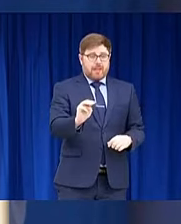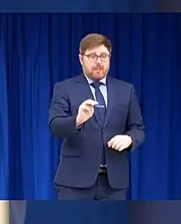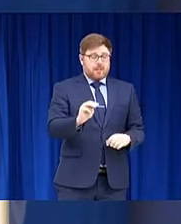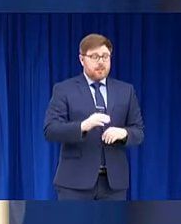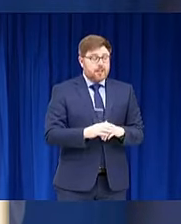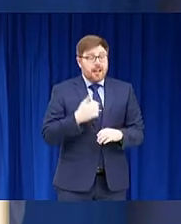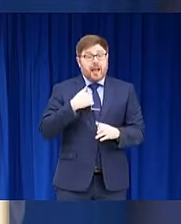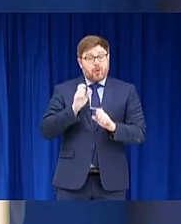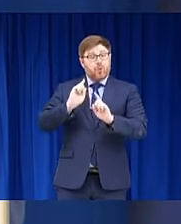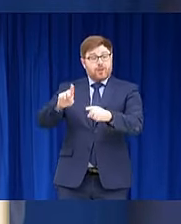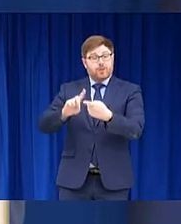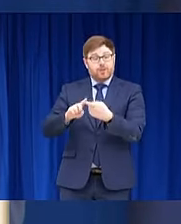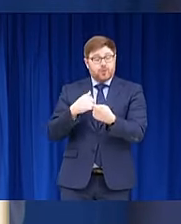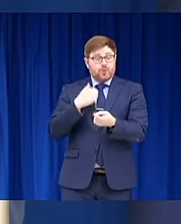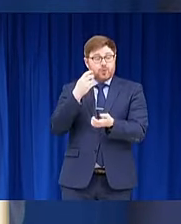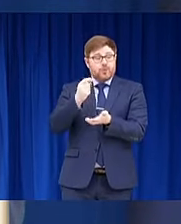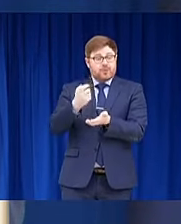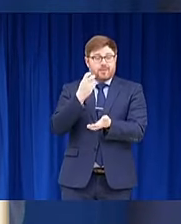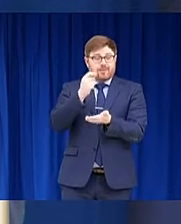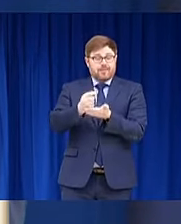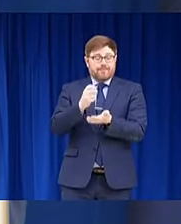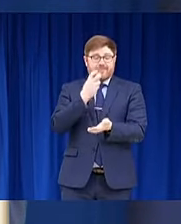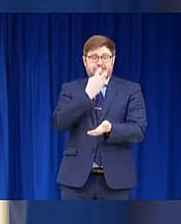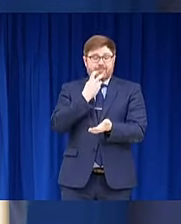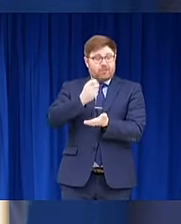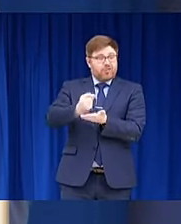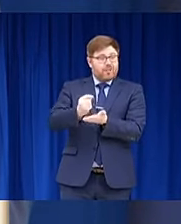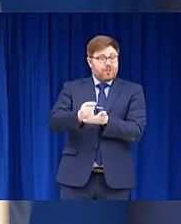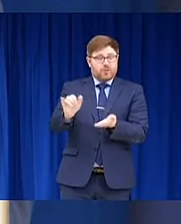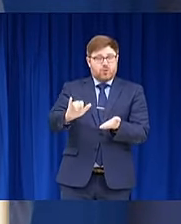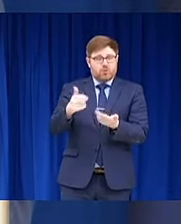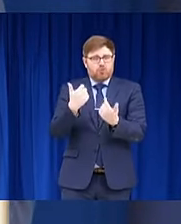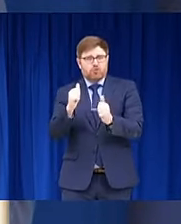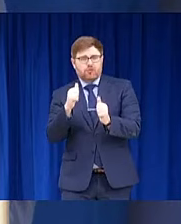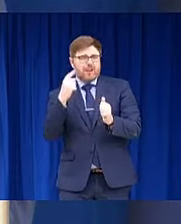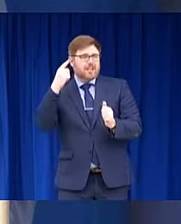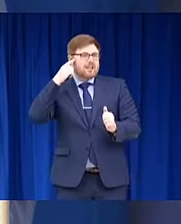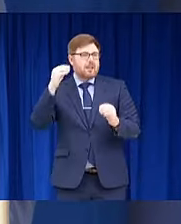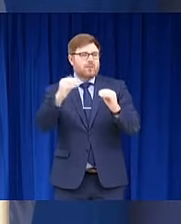pathology to learn to speak like this. But it was inauthentic,